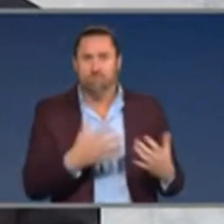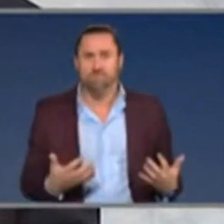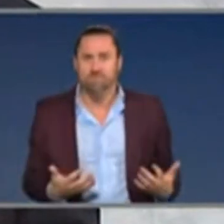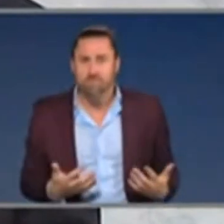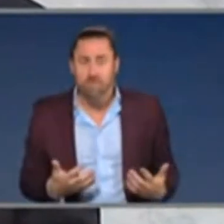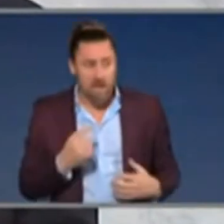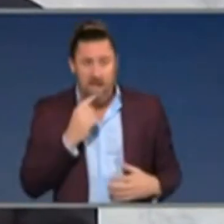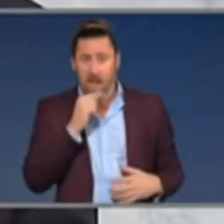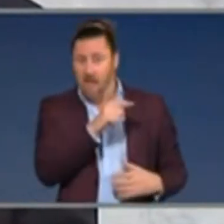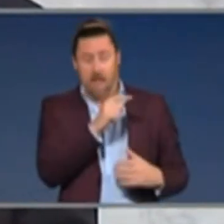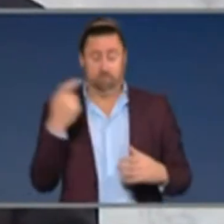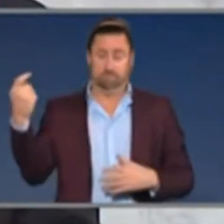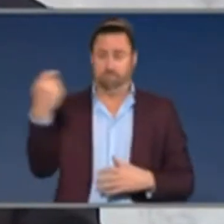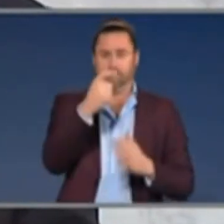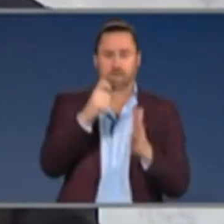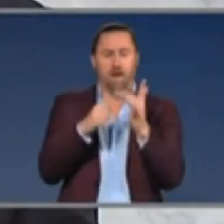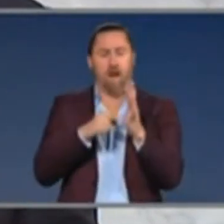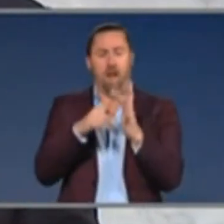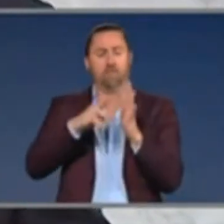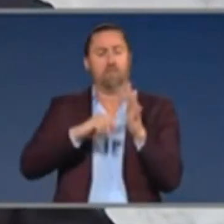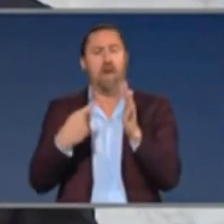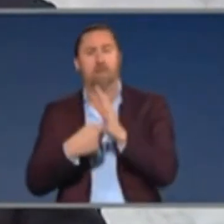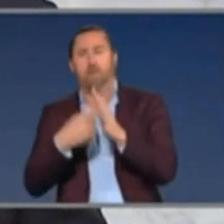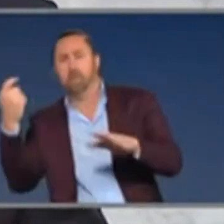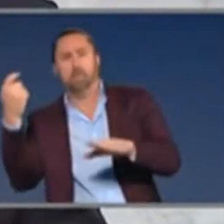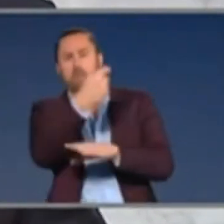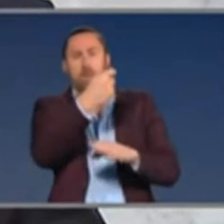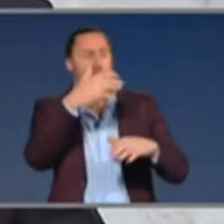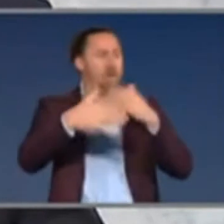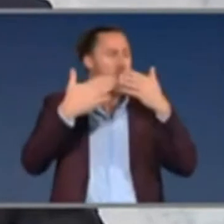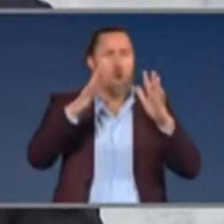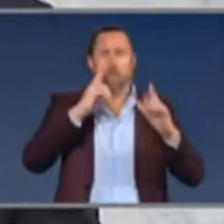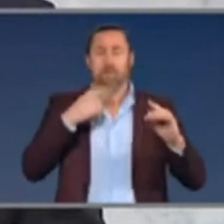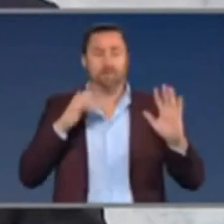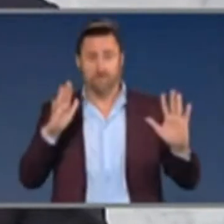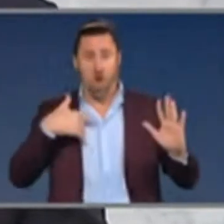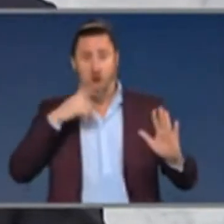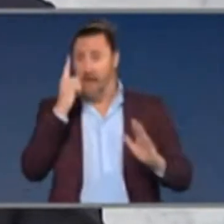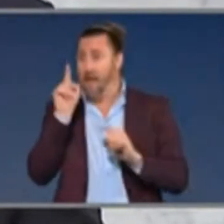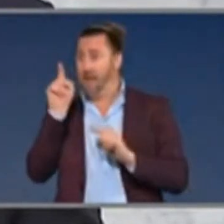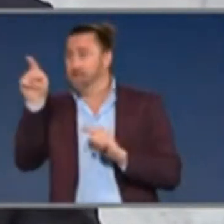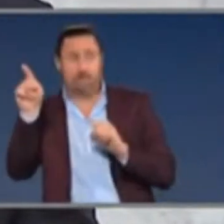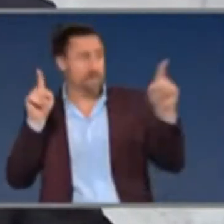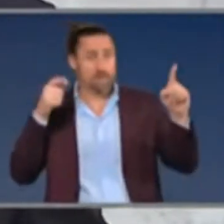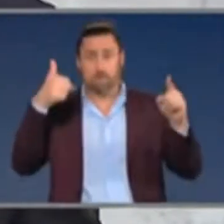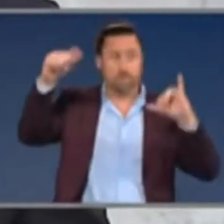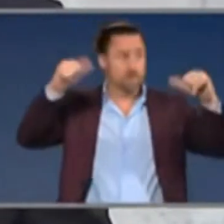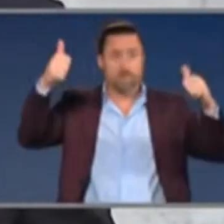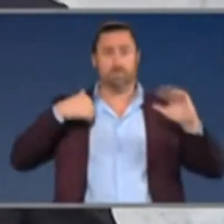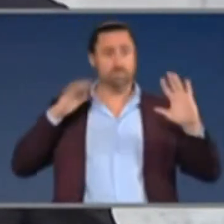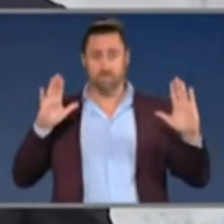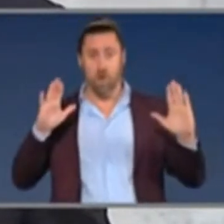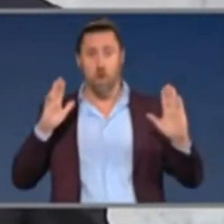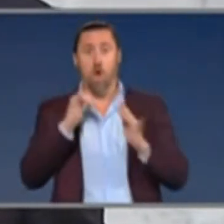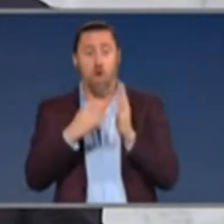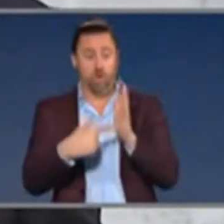what has led to this case in terms of that process. But the fact is there's a case that's going on. I warned the